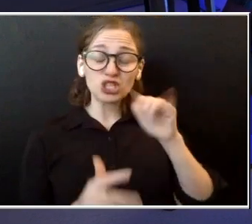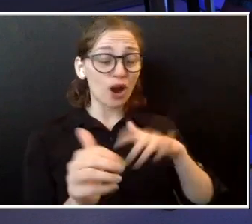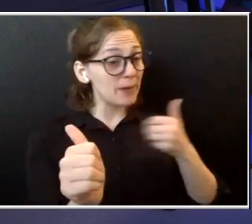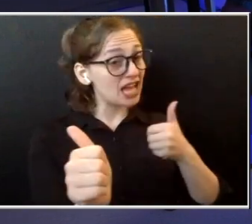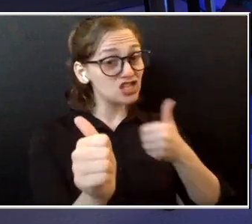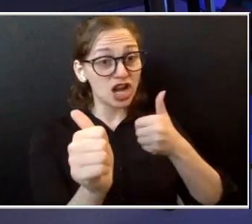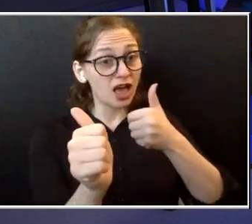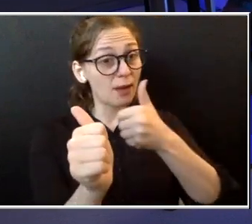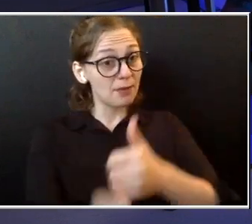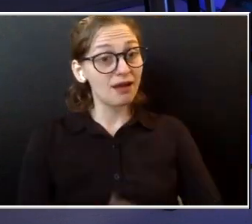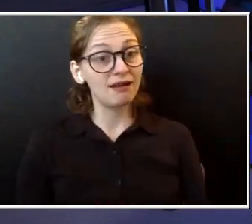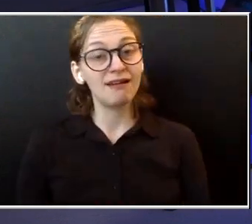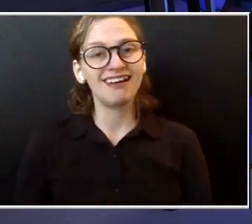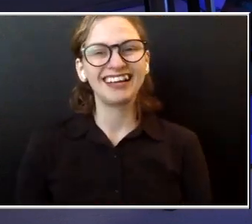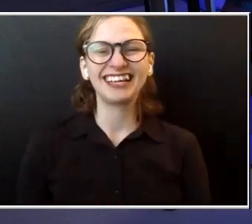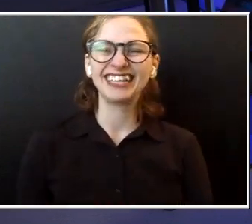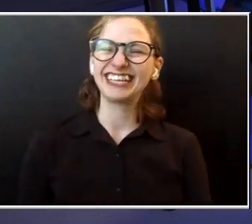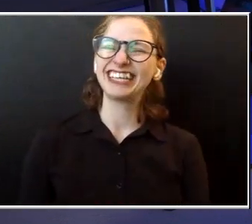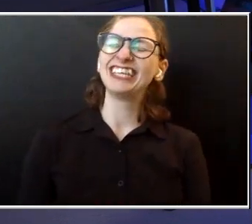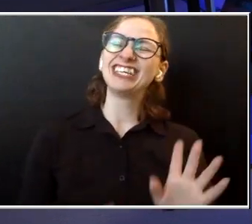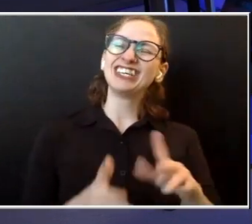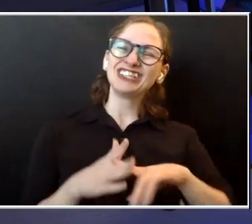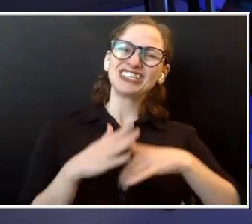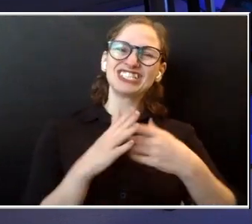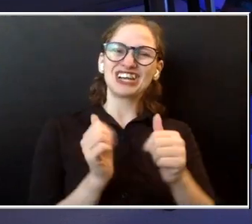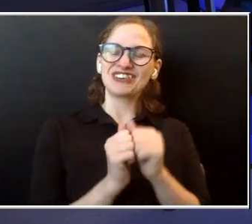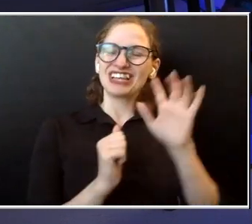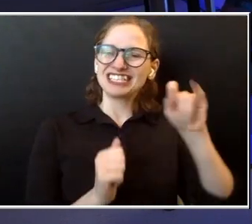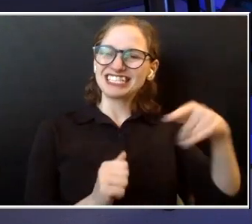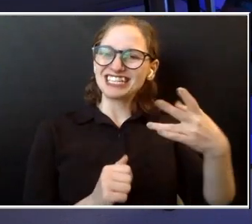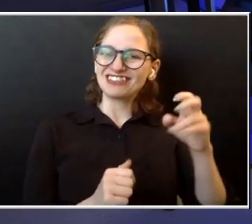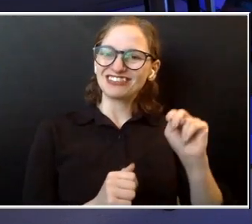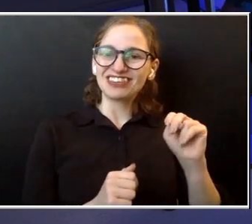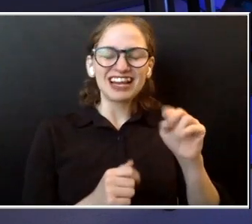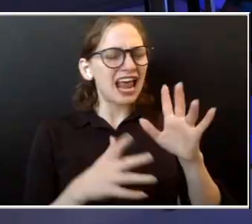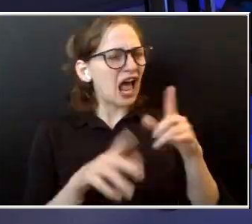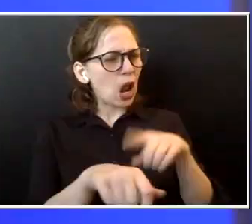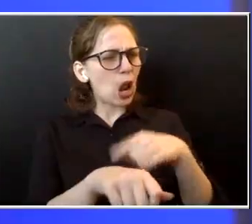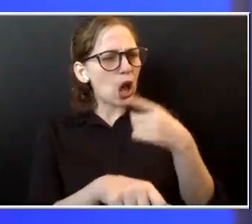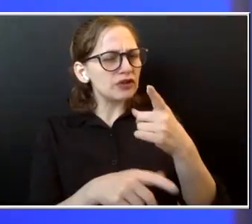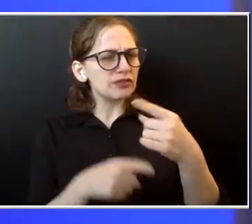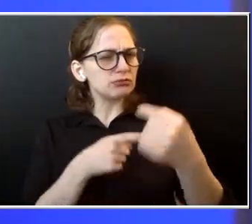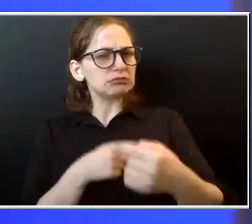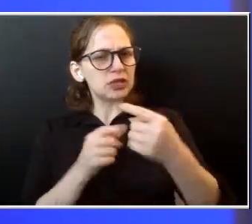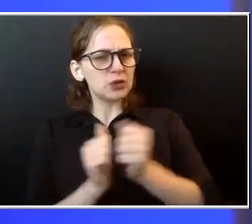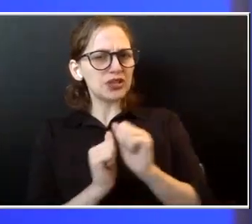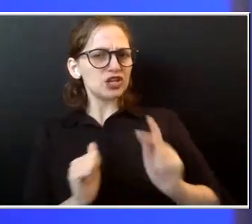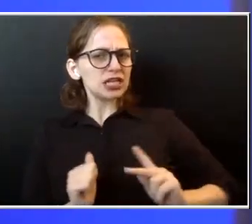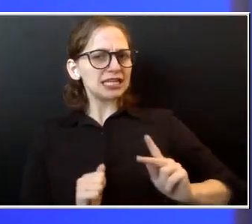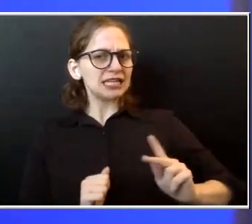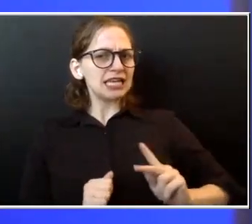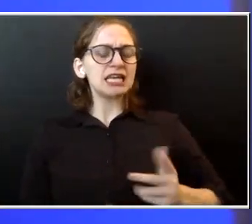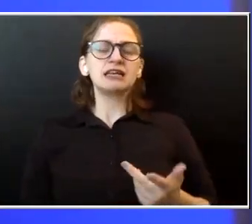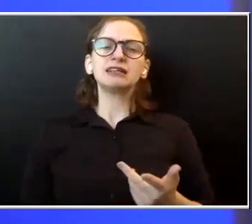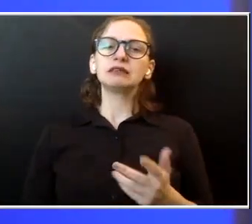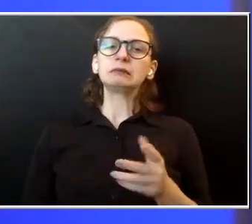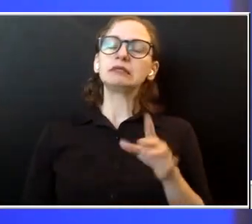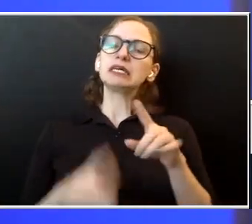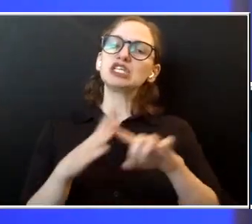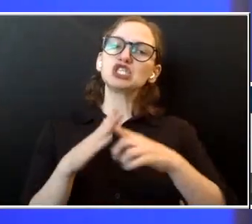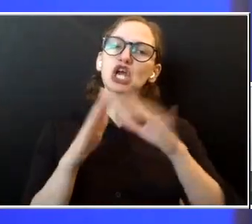Steve, let's start with you. How long have you been having kidney problems? It started about 8 years ago with renal